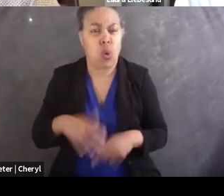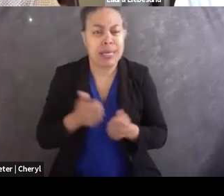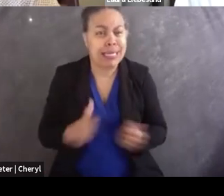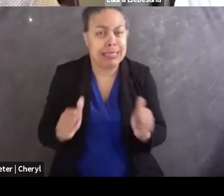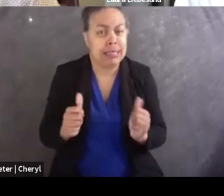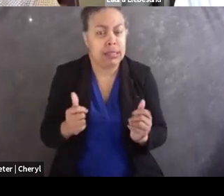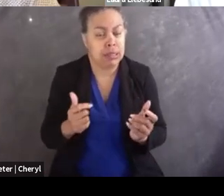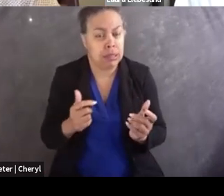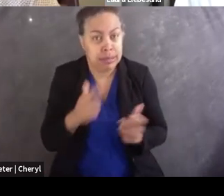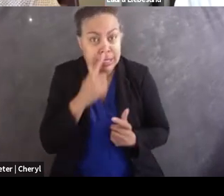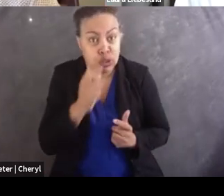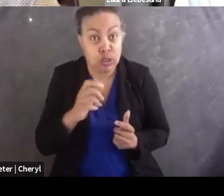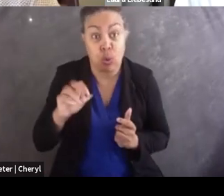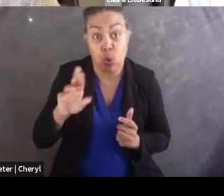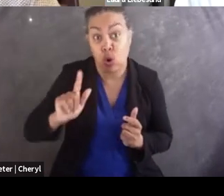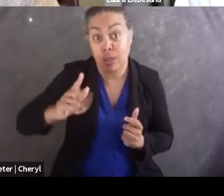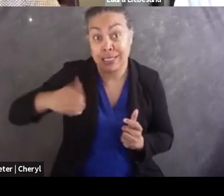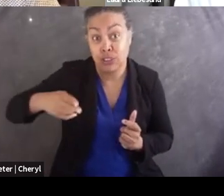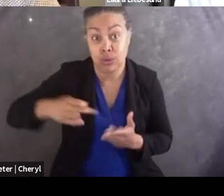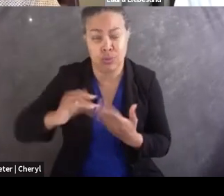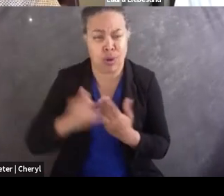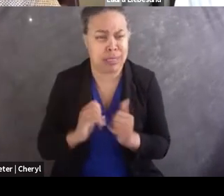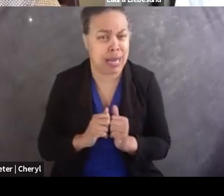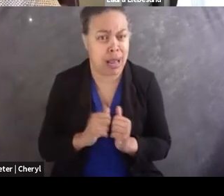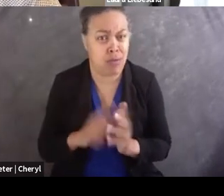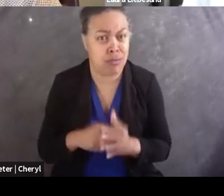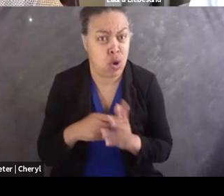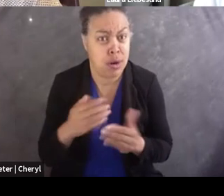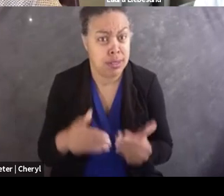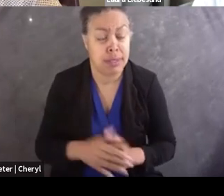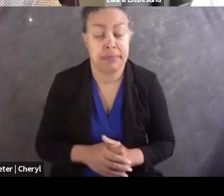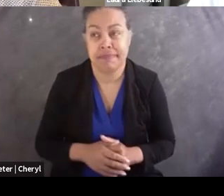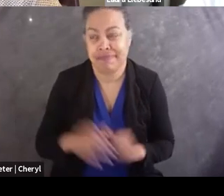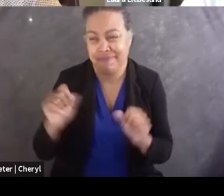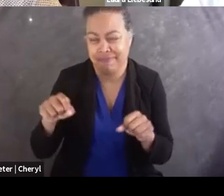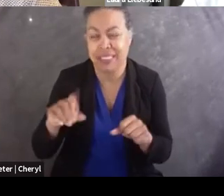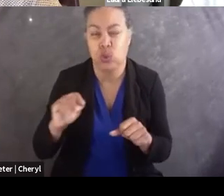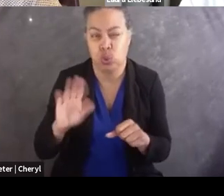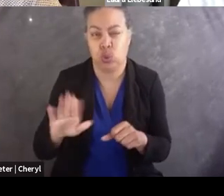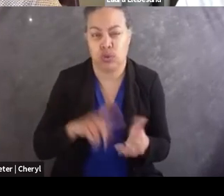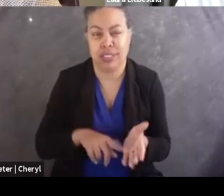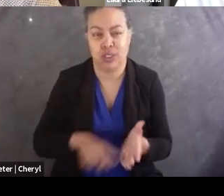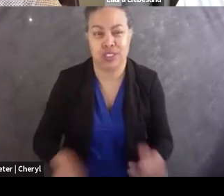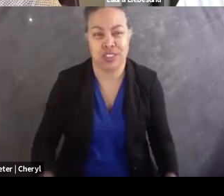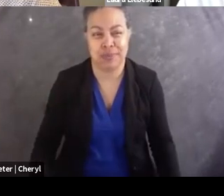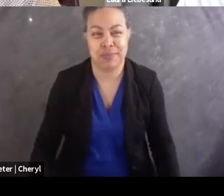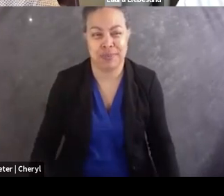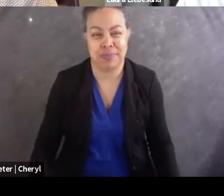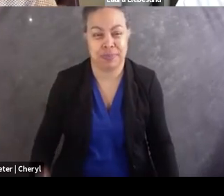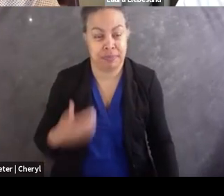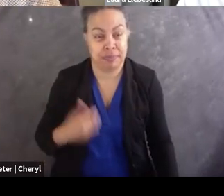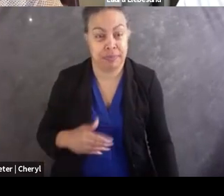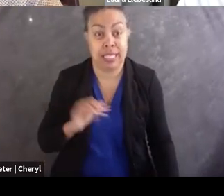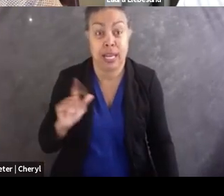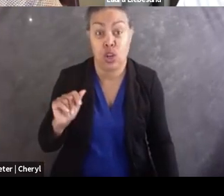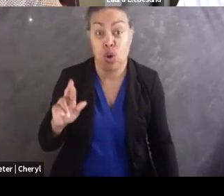for people starting oral history projects? Yeah, I think doing your research, and I think Laura and I, you know, did a